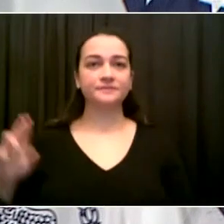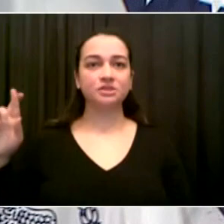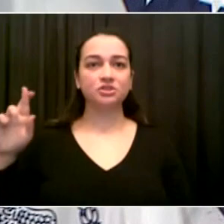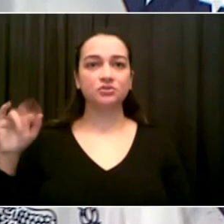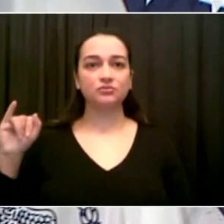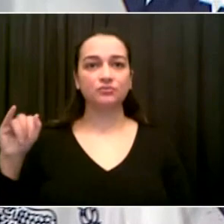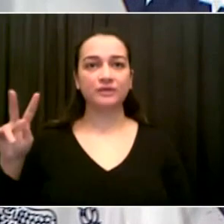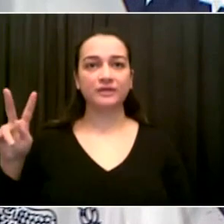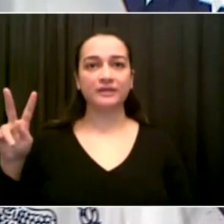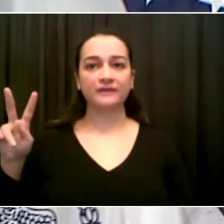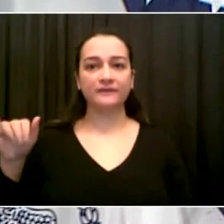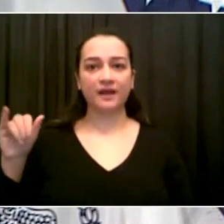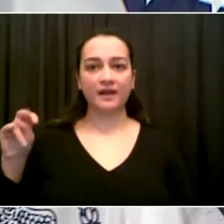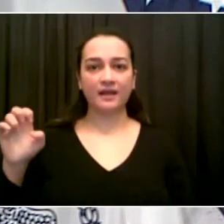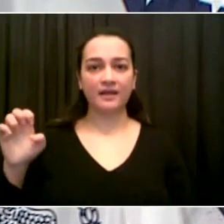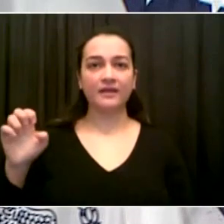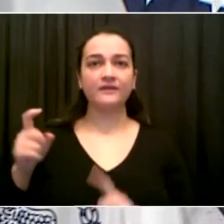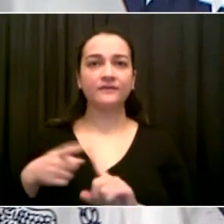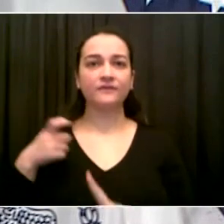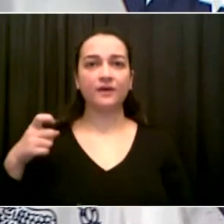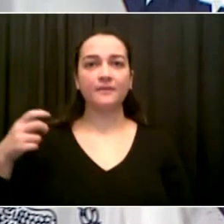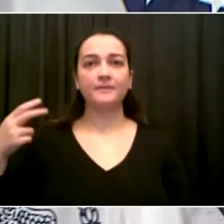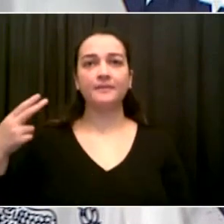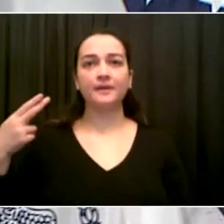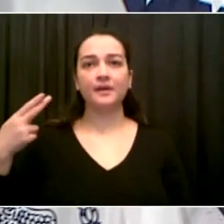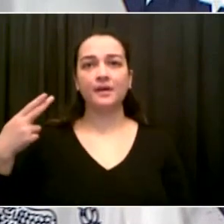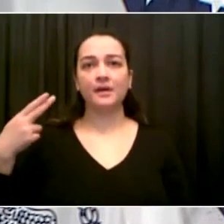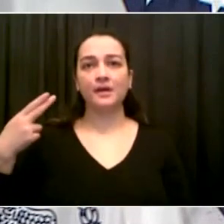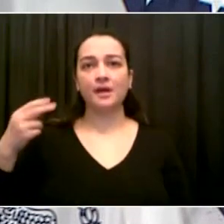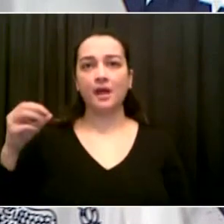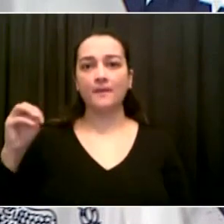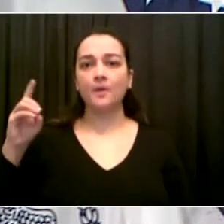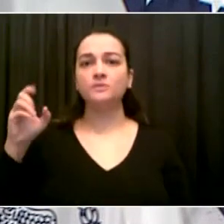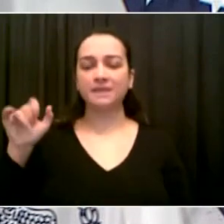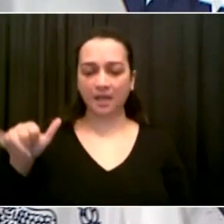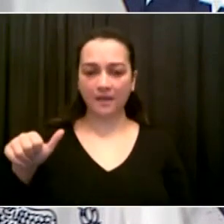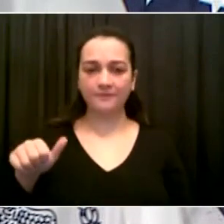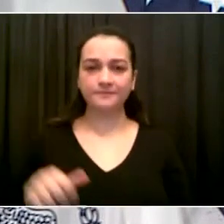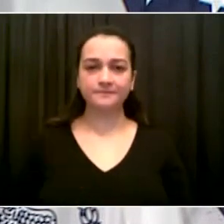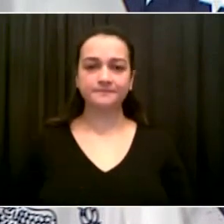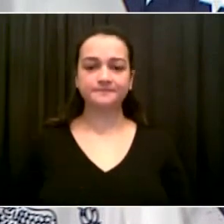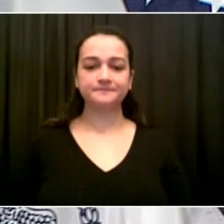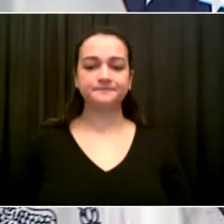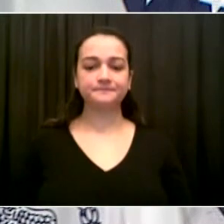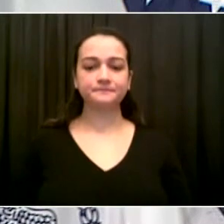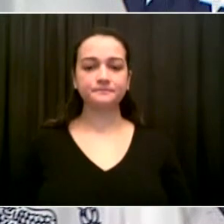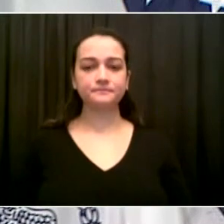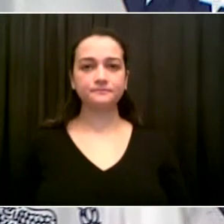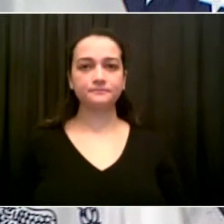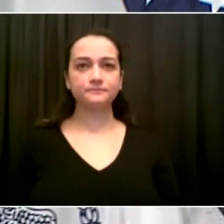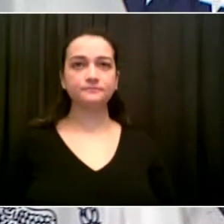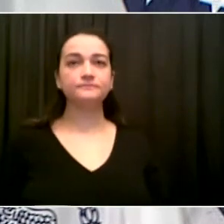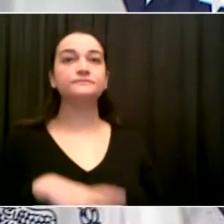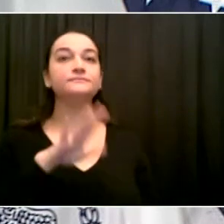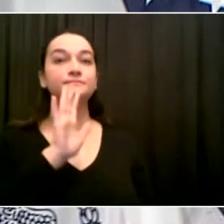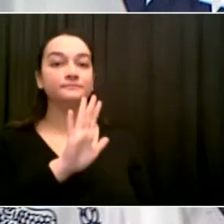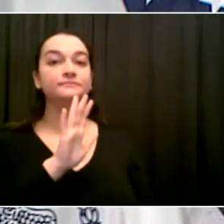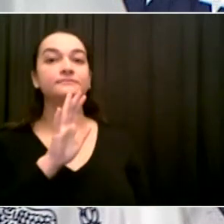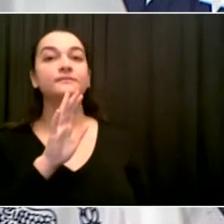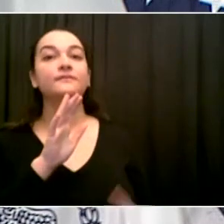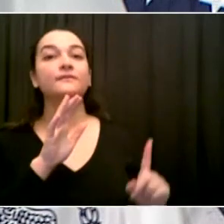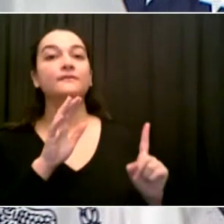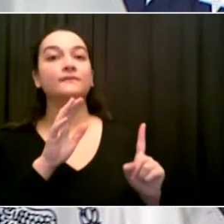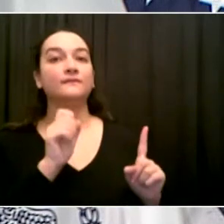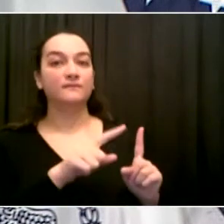Good morning, Mr. Mayor. I'd like to ask you about the tax hike on the wealthy in the budget. Do you have any fear that this will cause more wealthy people